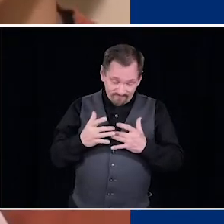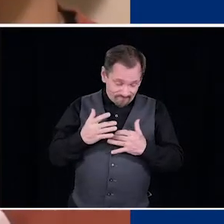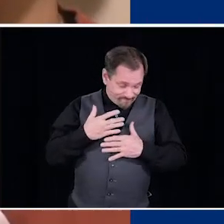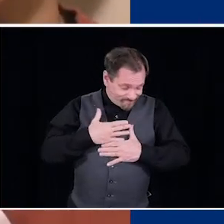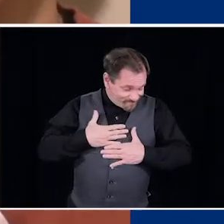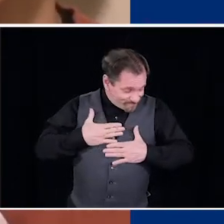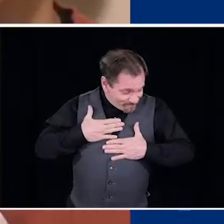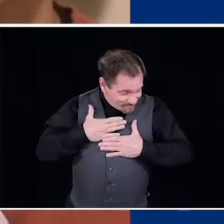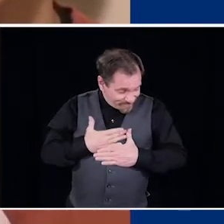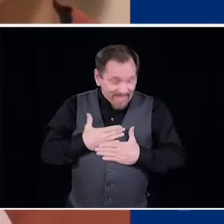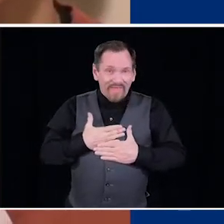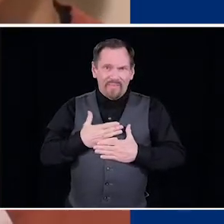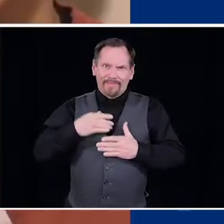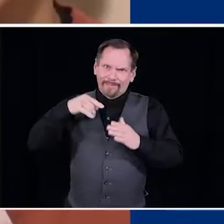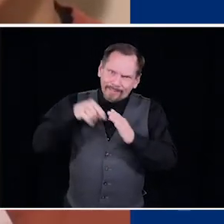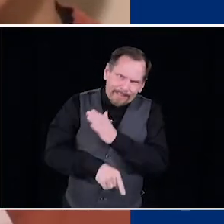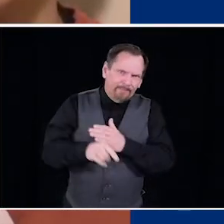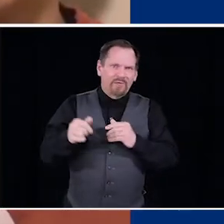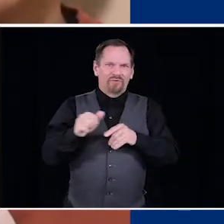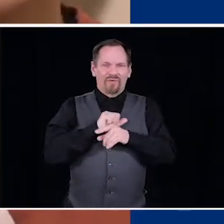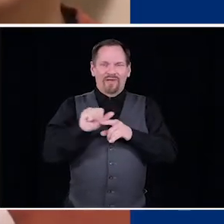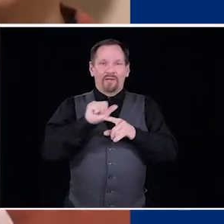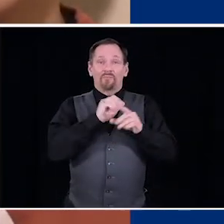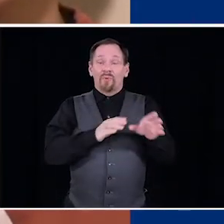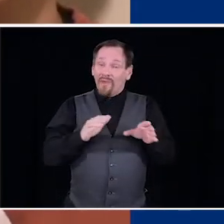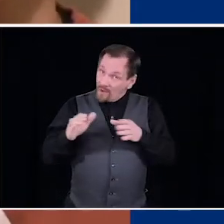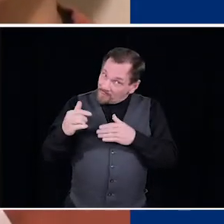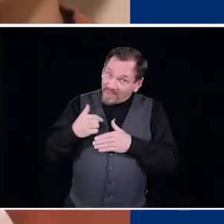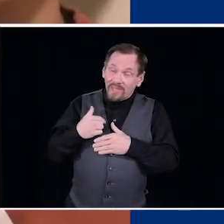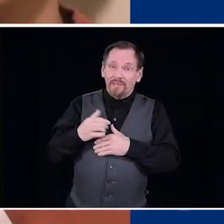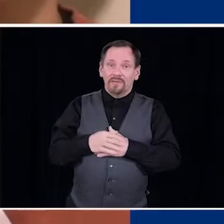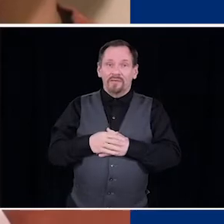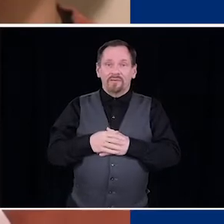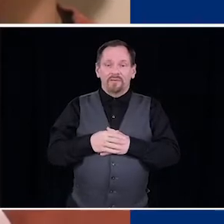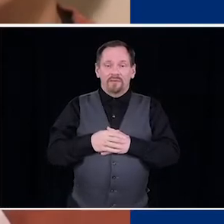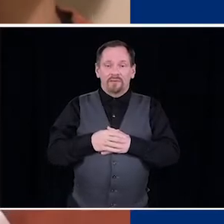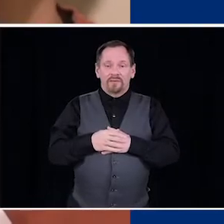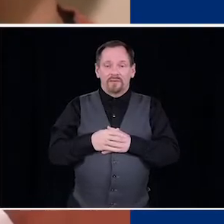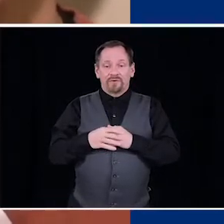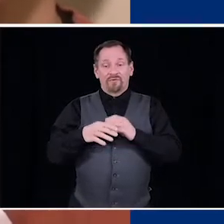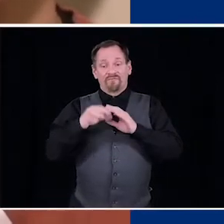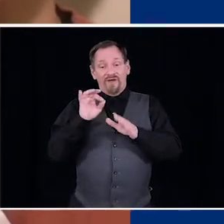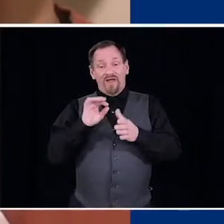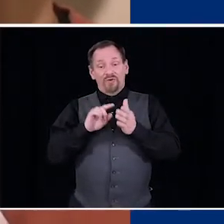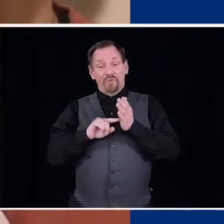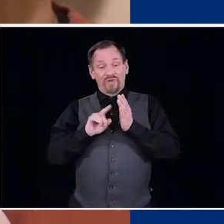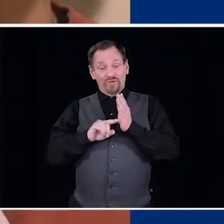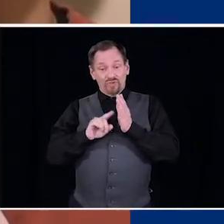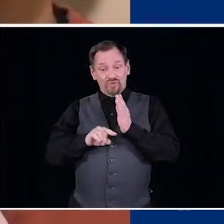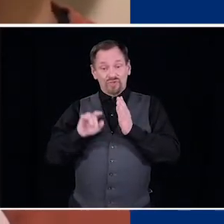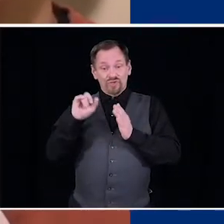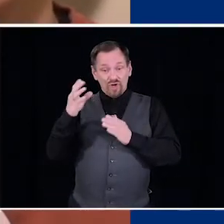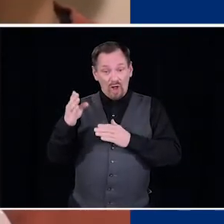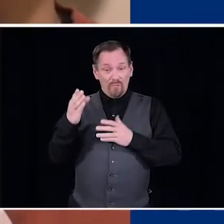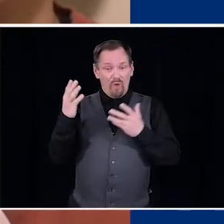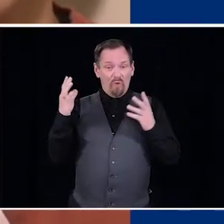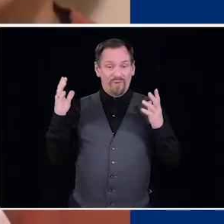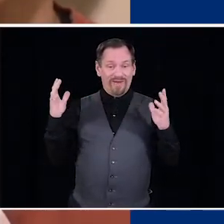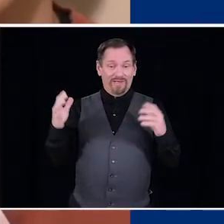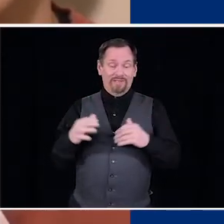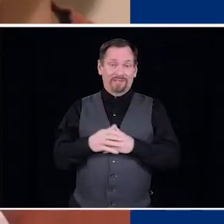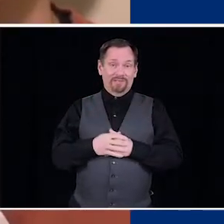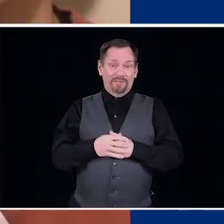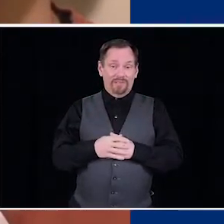received at Hopkins that prepared me not only be able to find a research-oriented